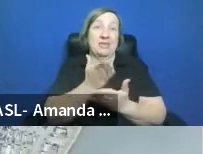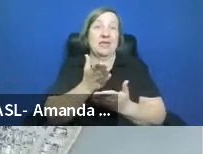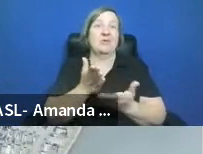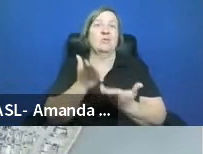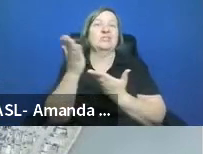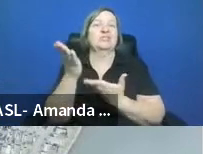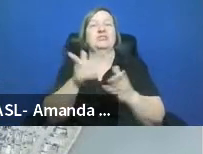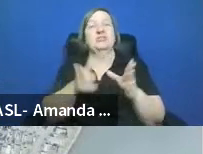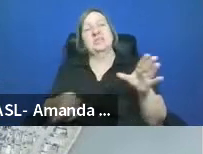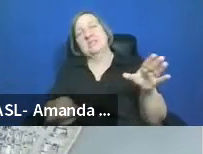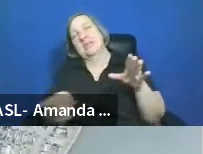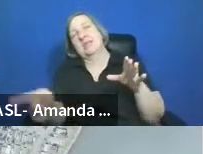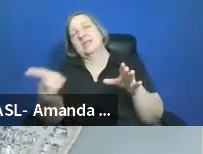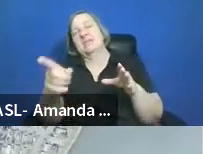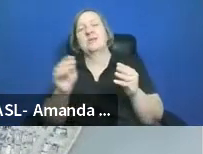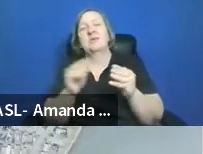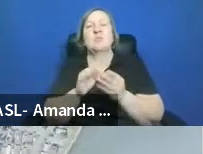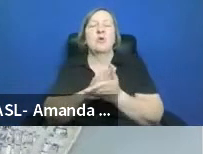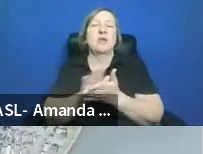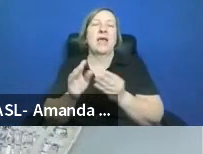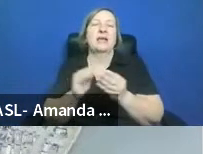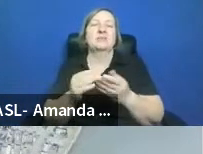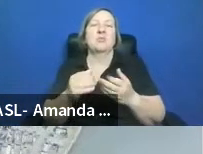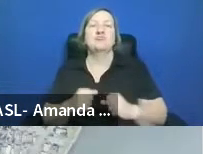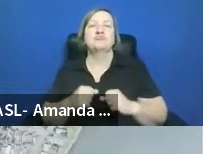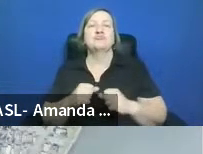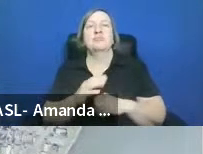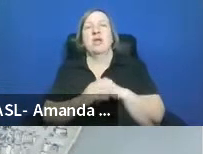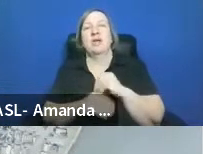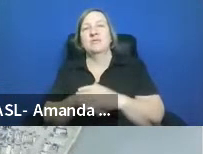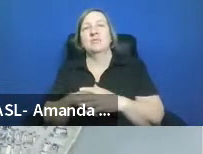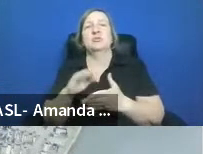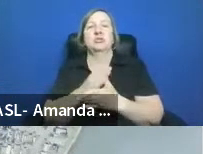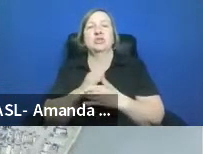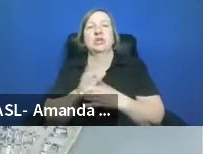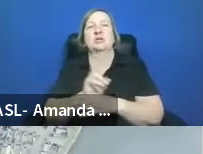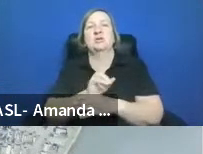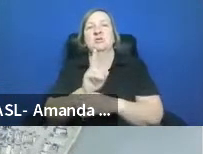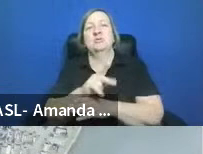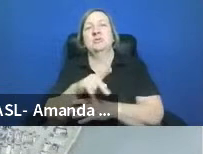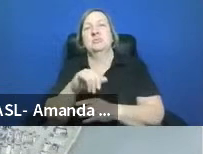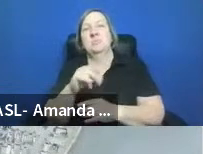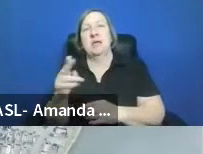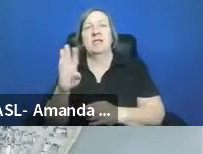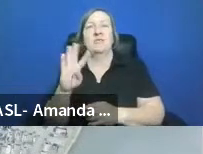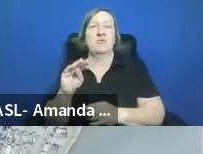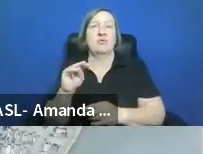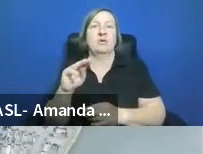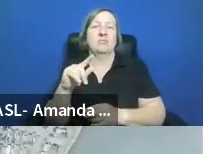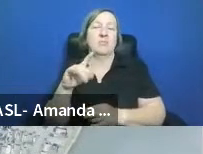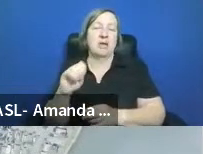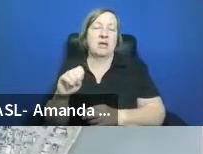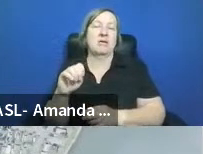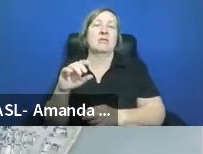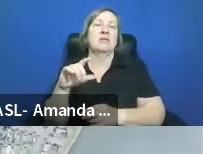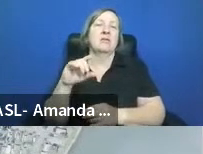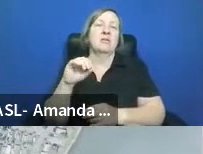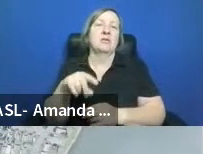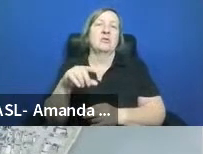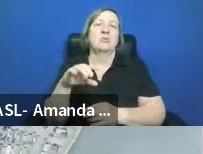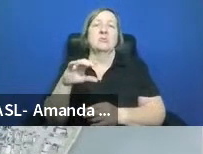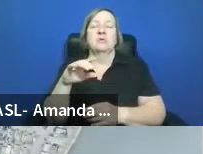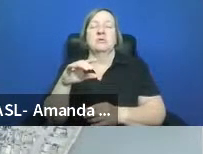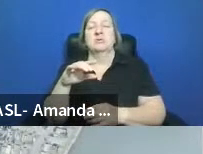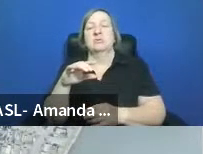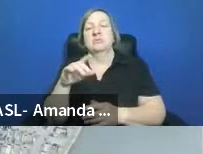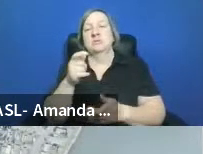take the much nicer and wider shared use path of the 40-mile loop trail as we go east-west through the interchange.